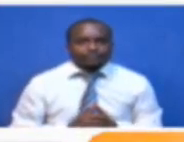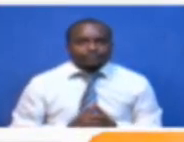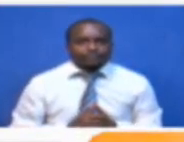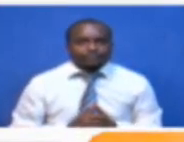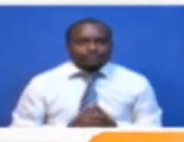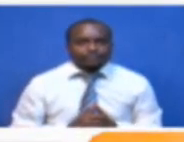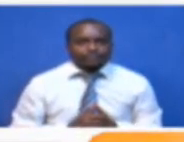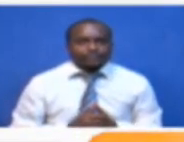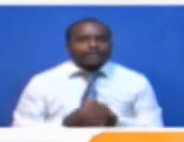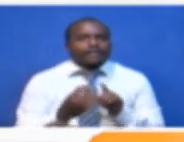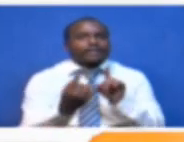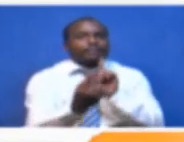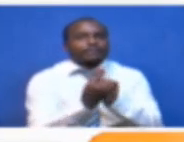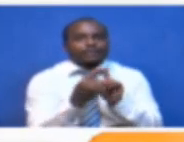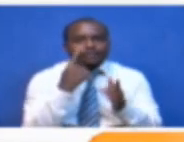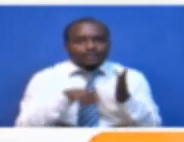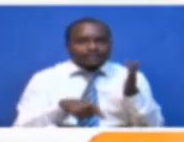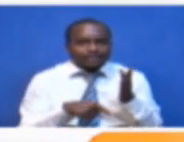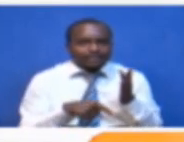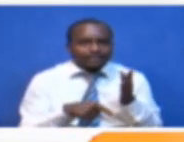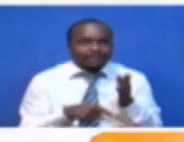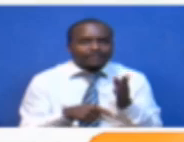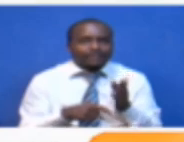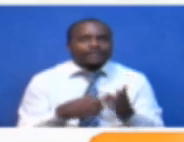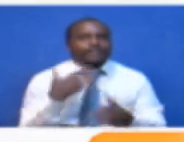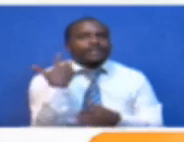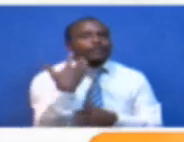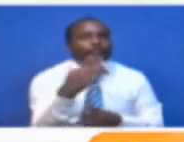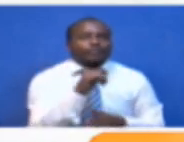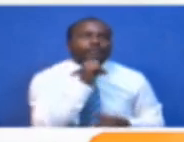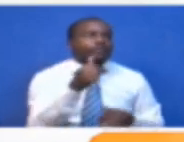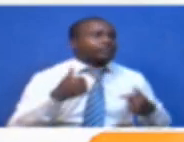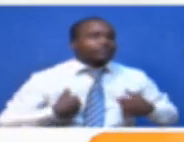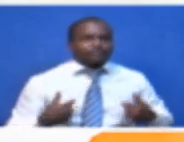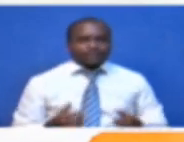who? What they were meeting? The package. The package, not me.